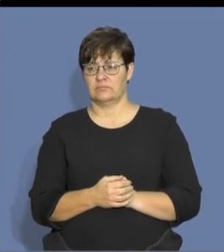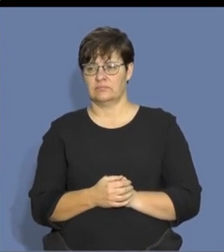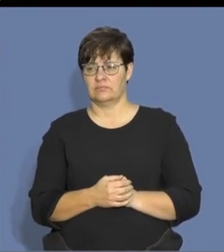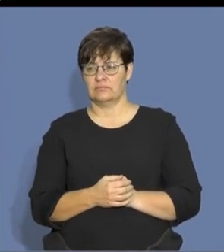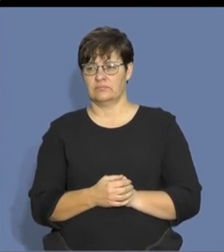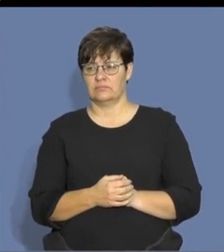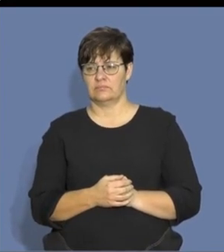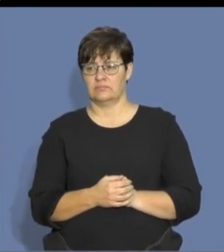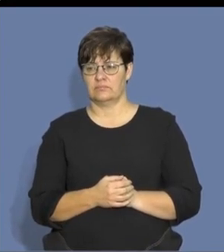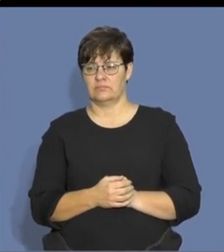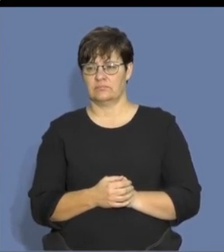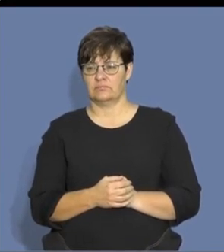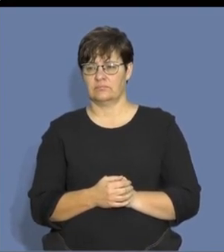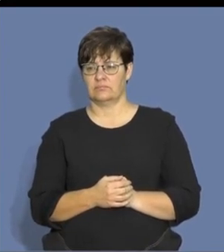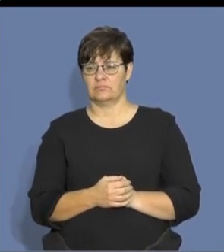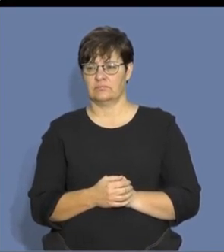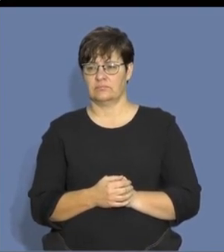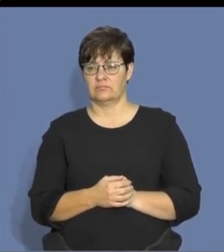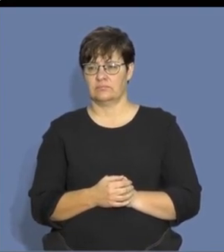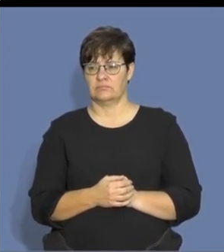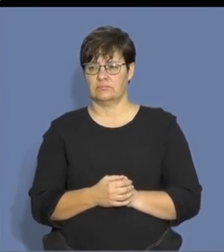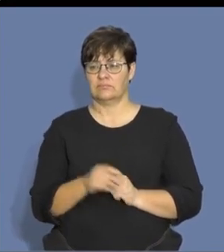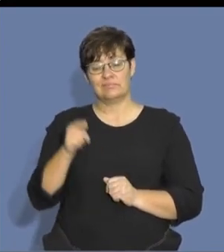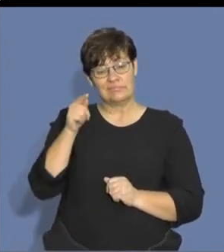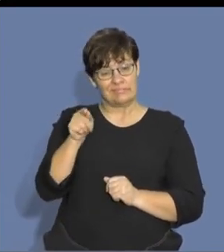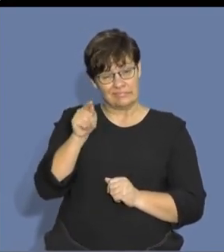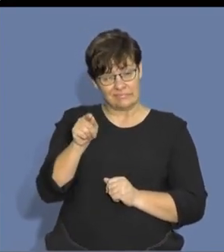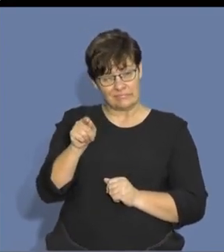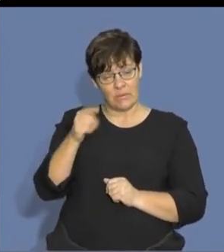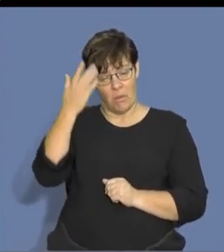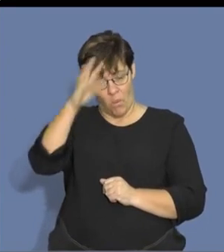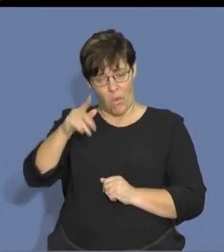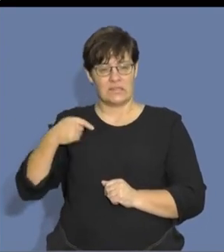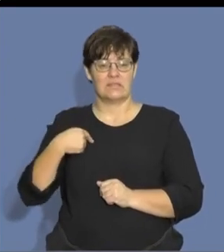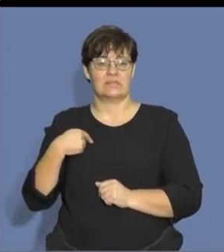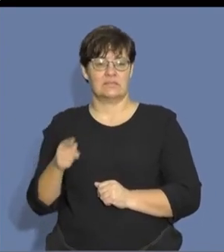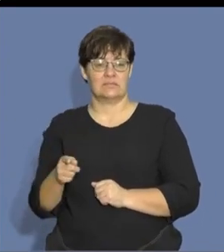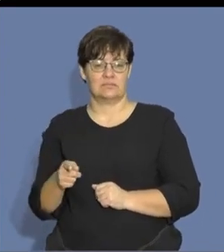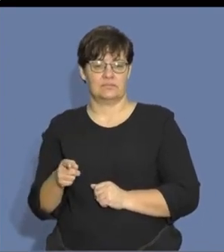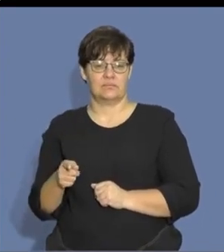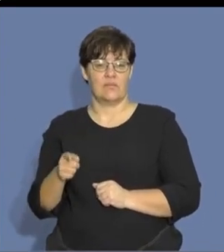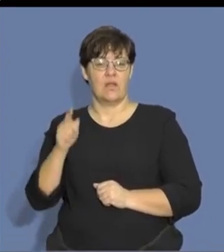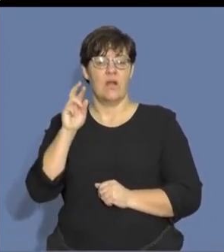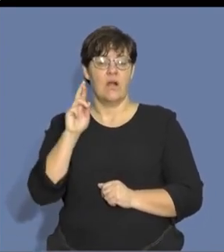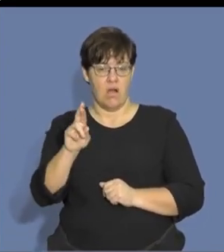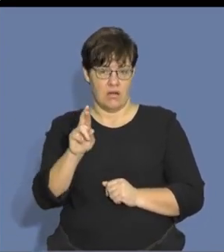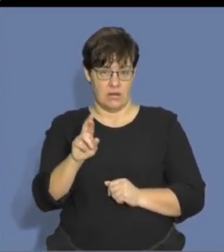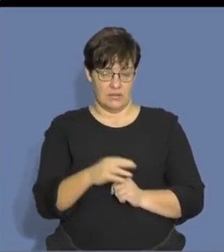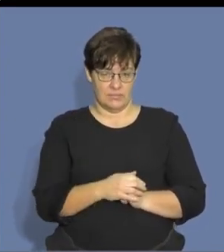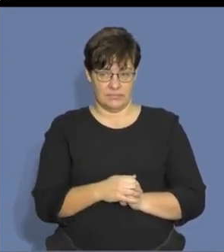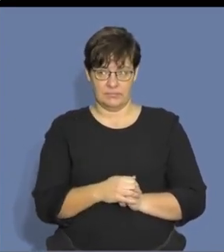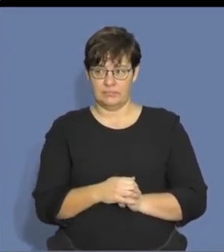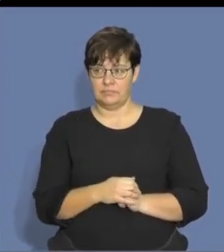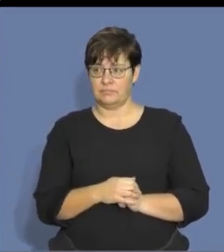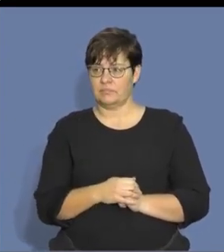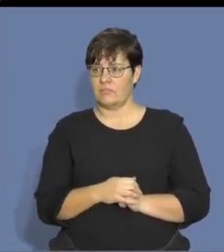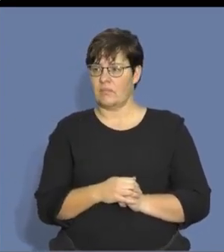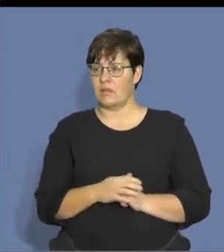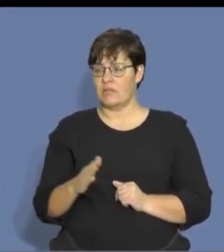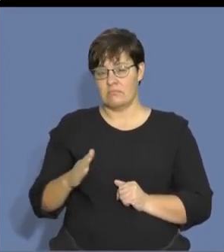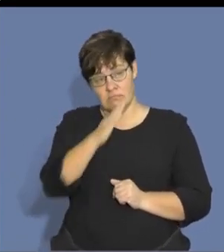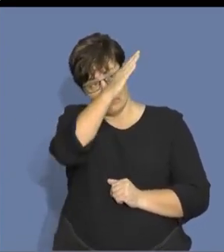the color to blue. So then all I need to go find is the radius. So I need to go